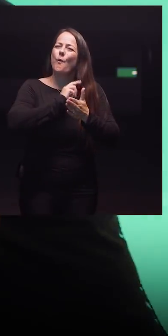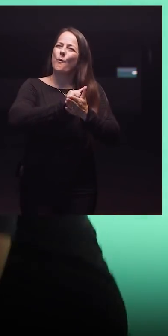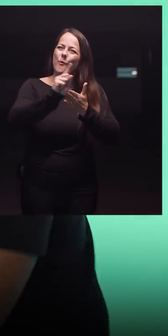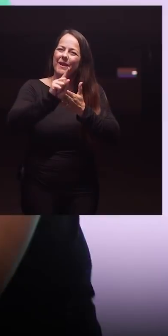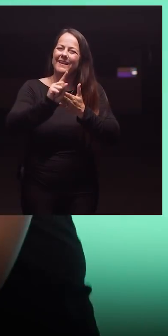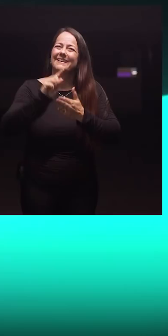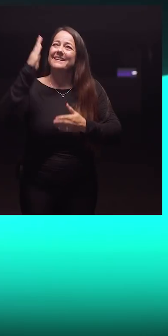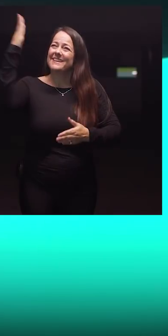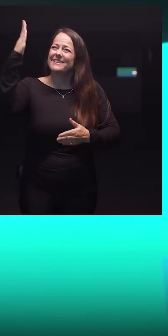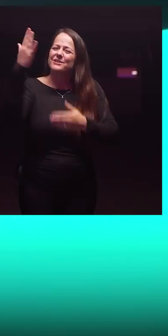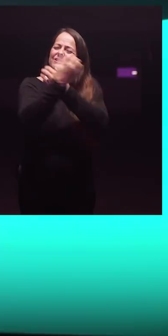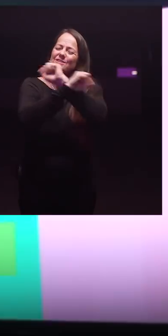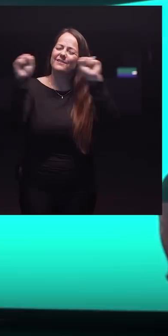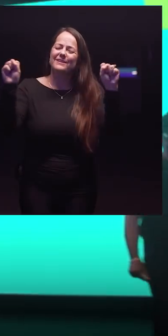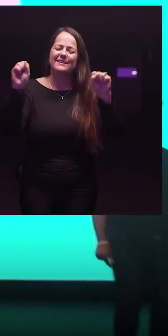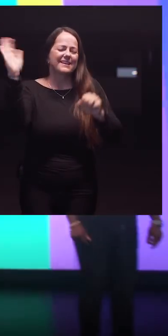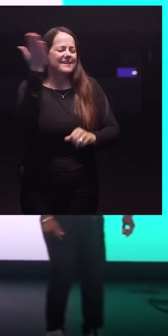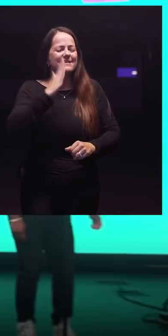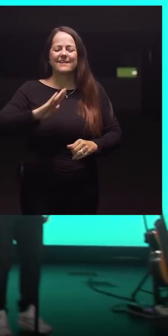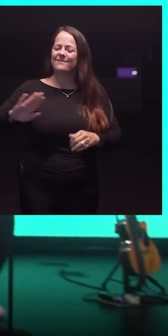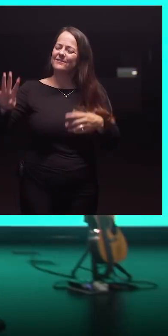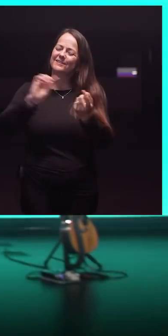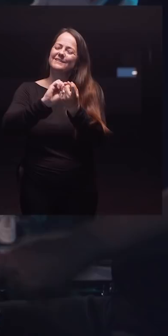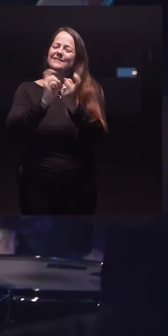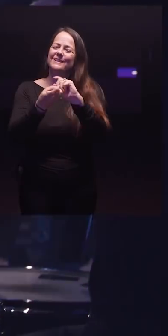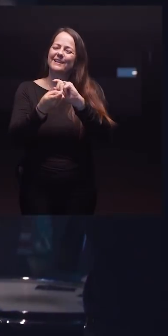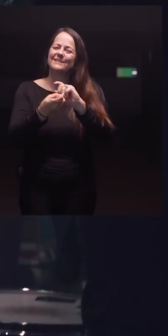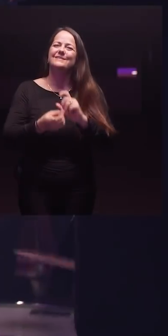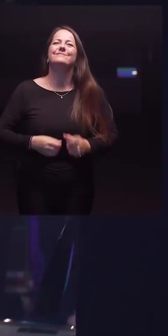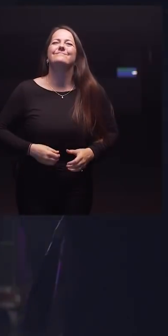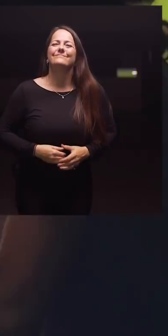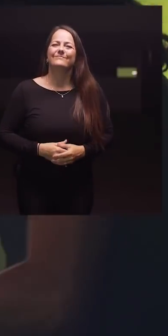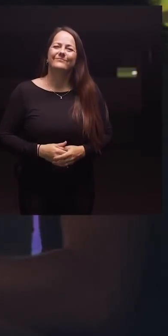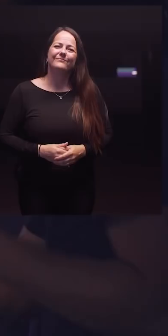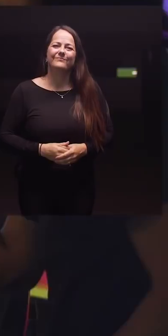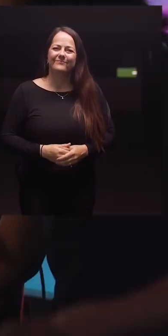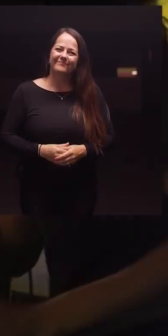He's our Savior. He never changes.